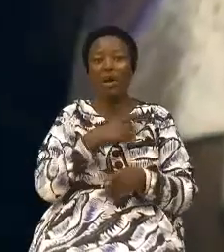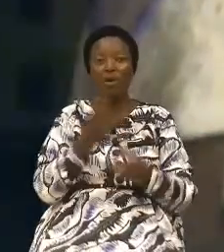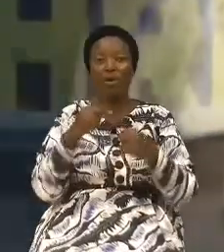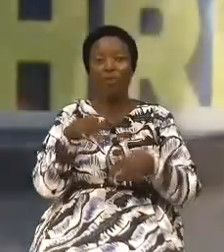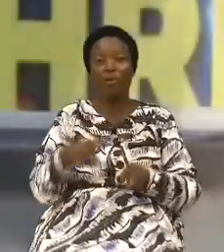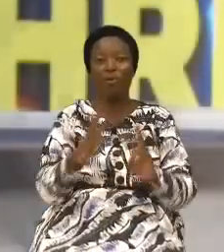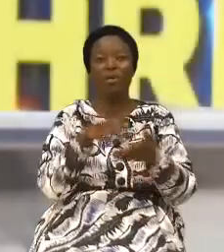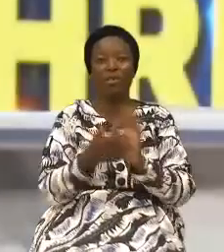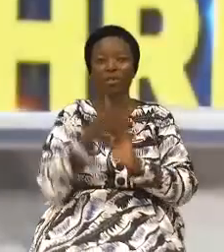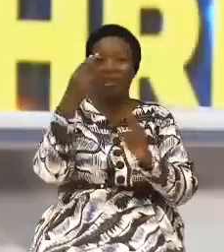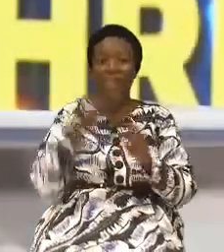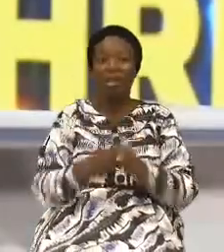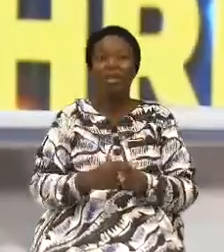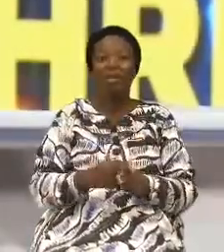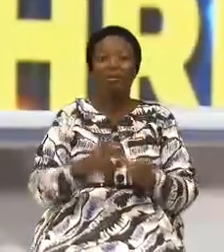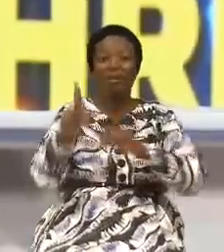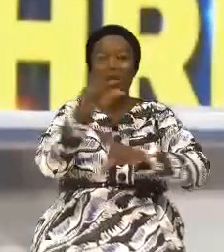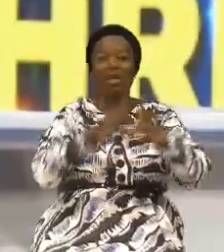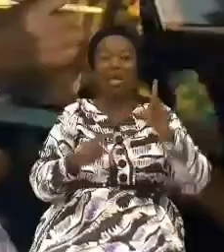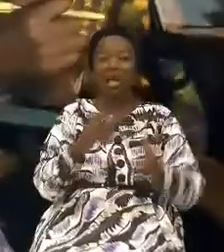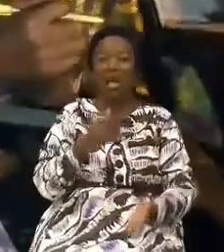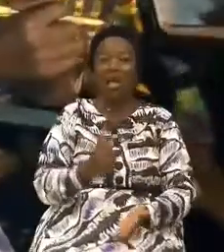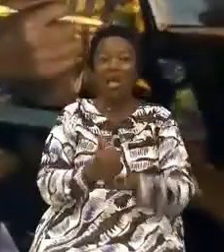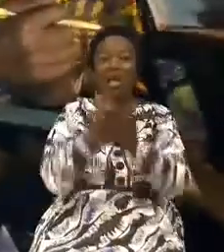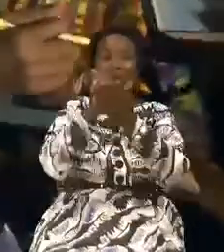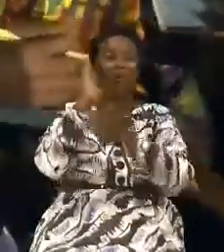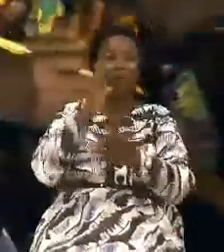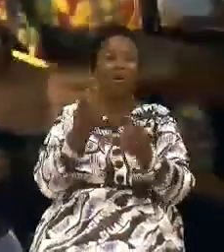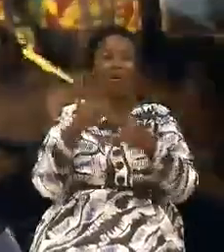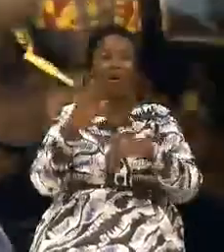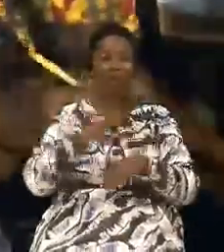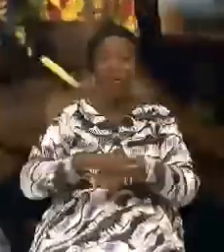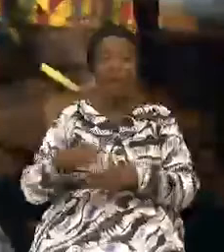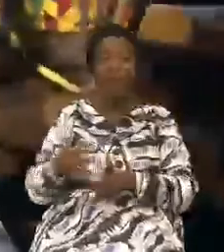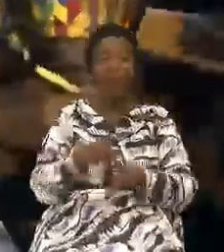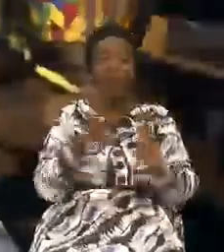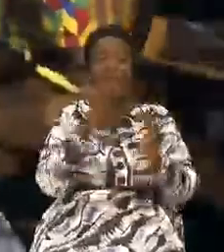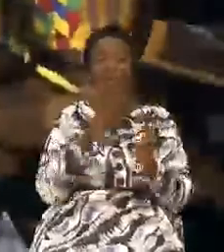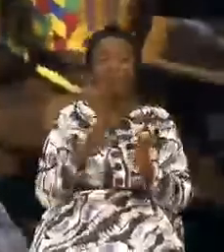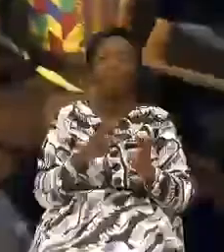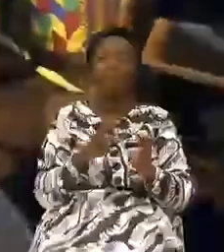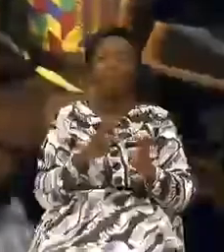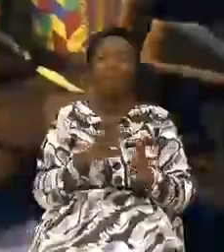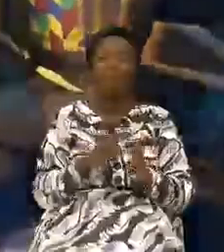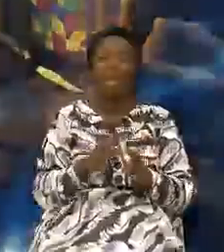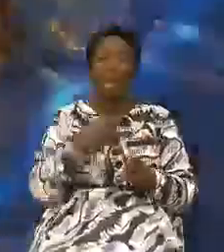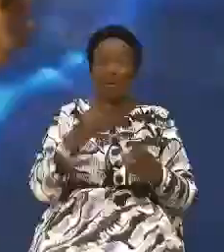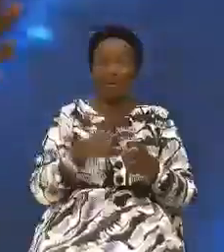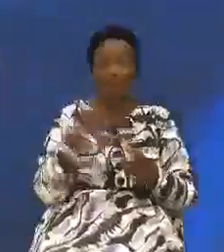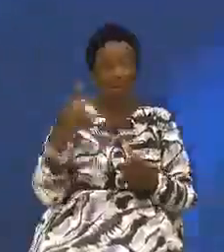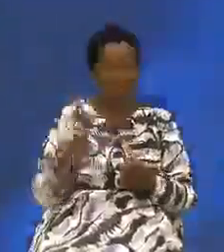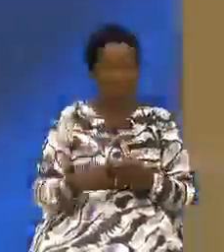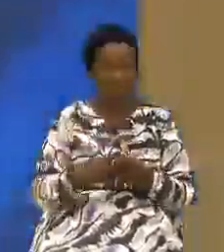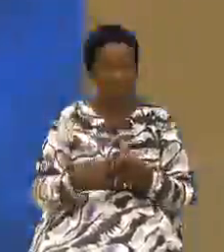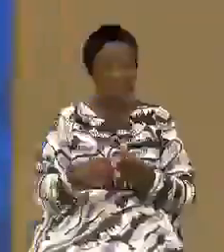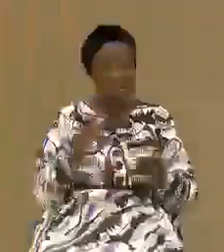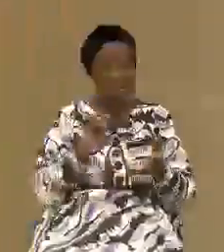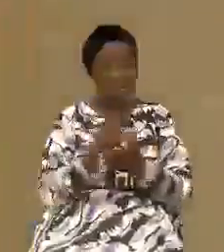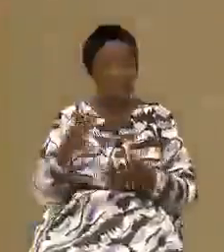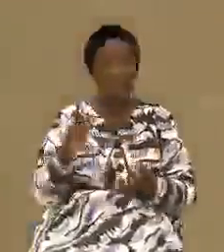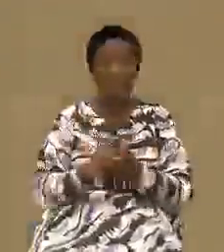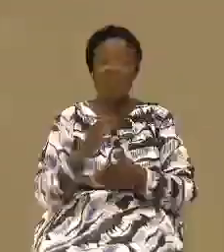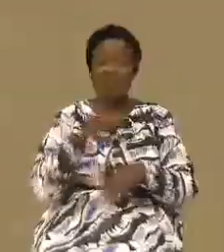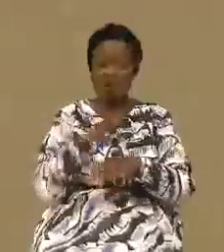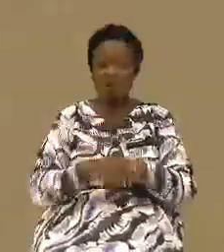Help will come my way. And then, you know, that thing they call